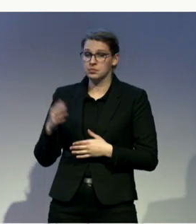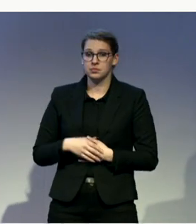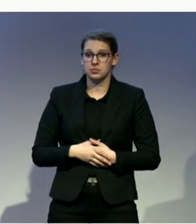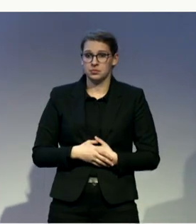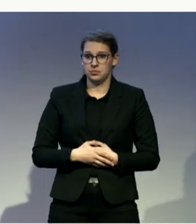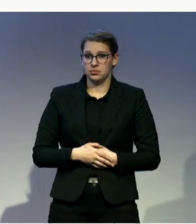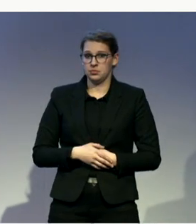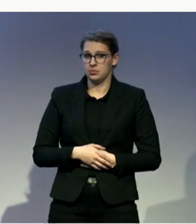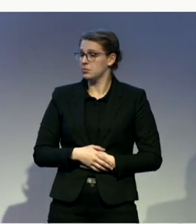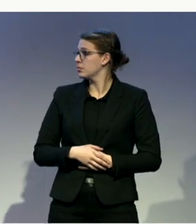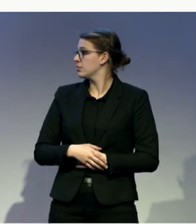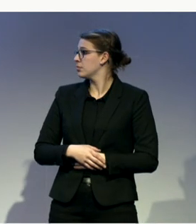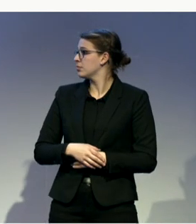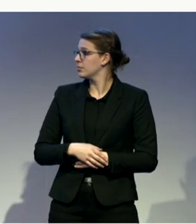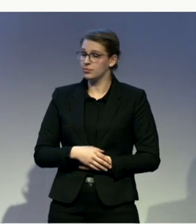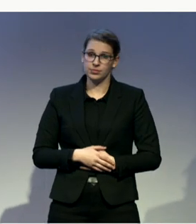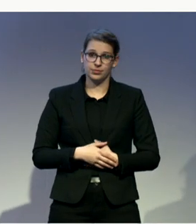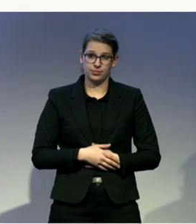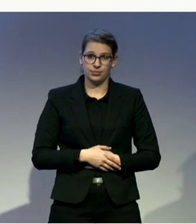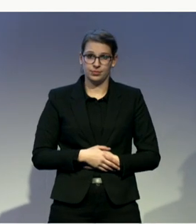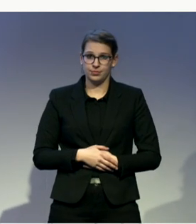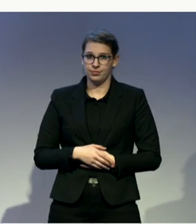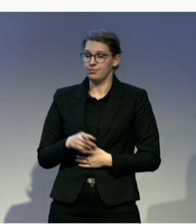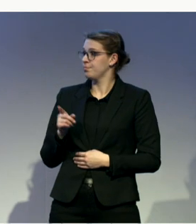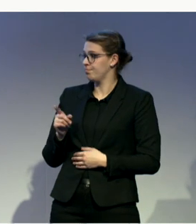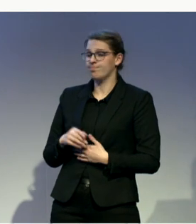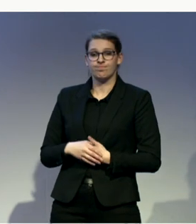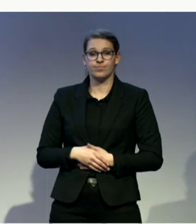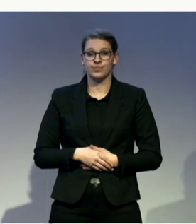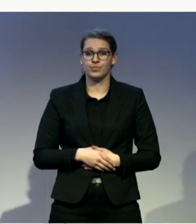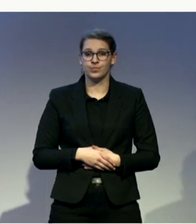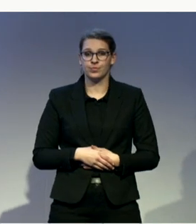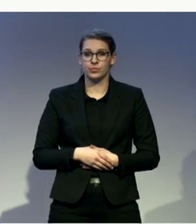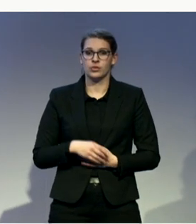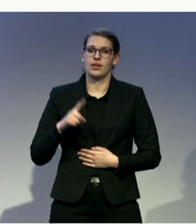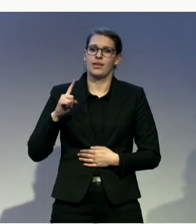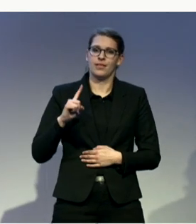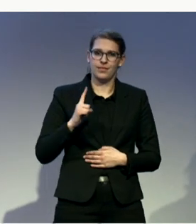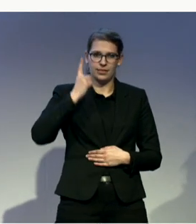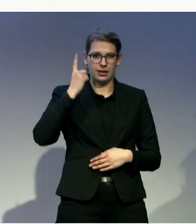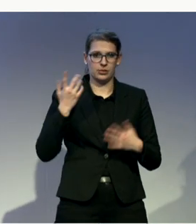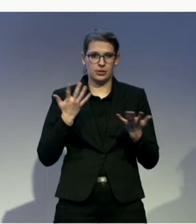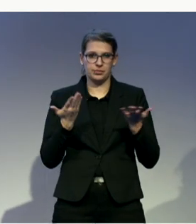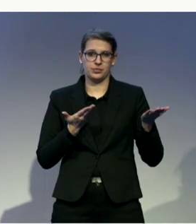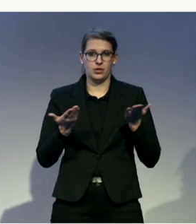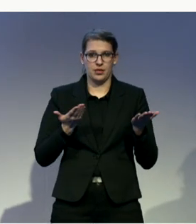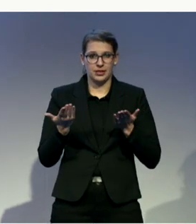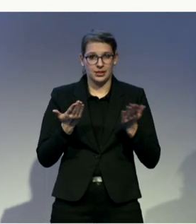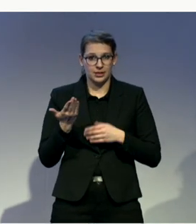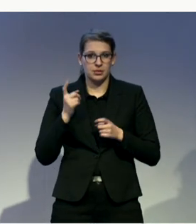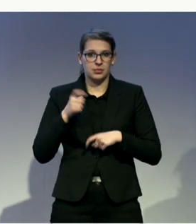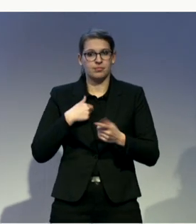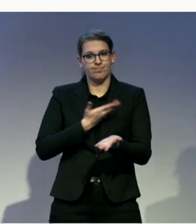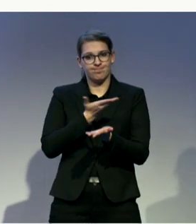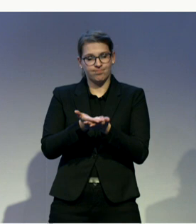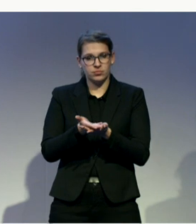Nermin, please. Yes, first of all, I think the service provider, in case of being an NGO, needs